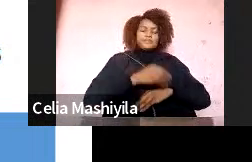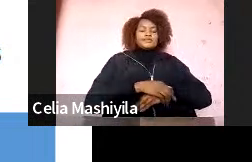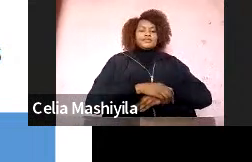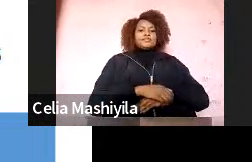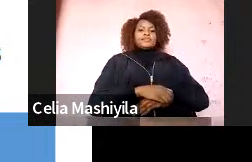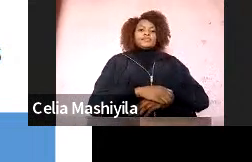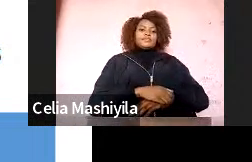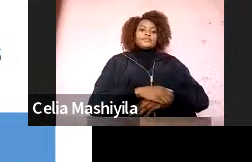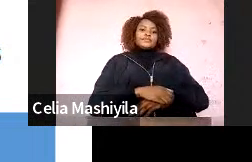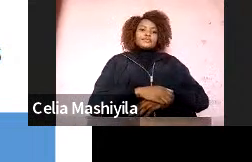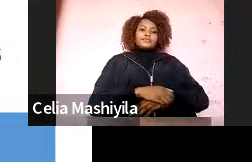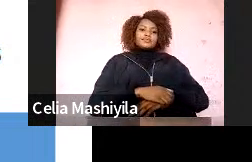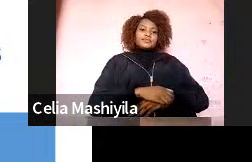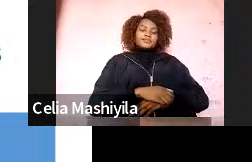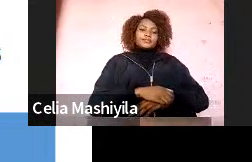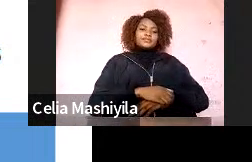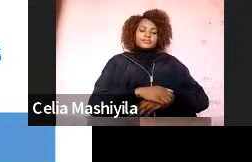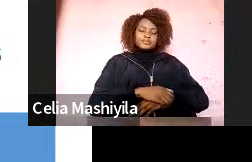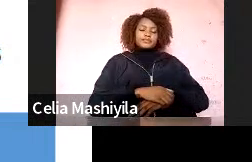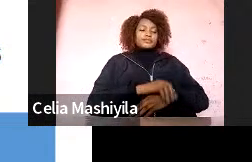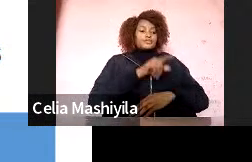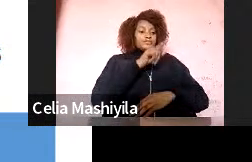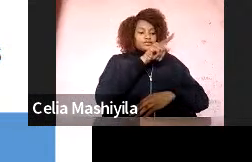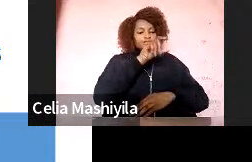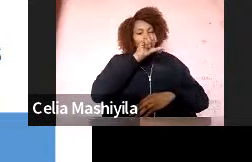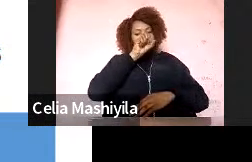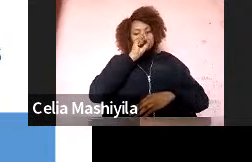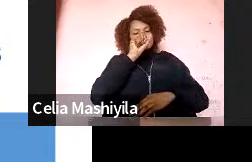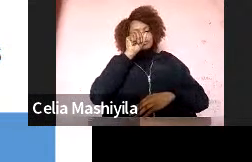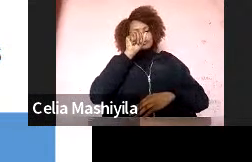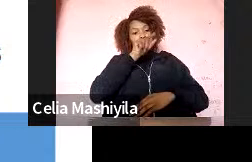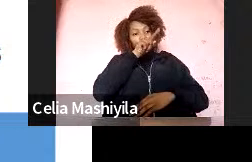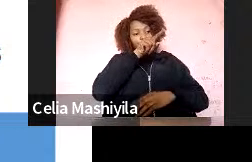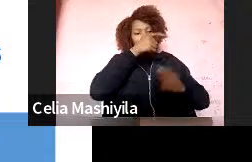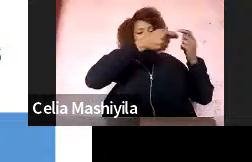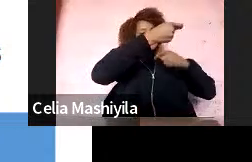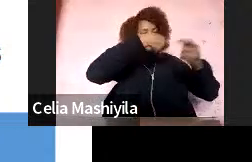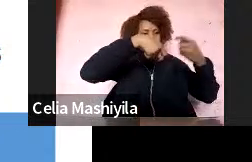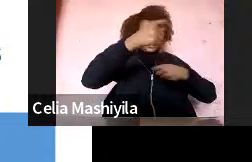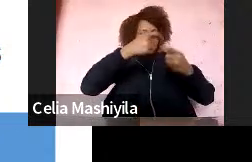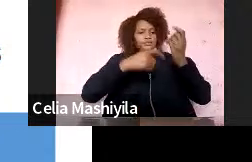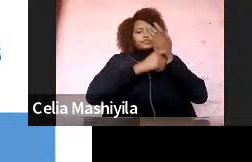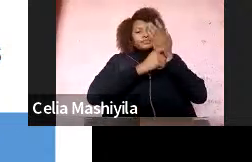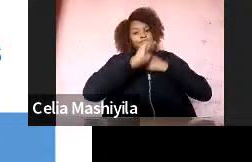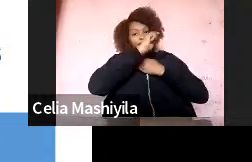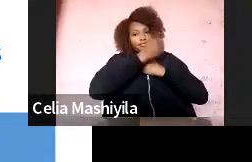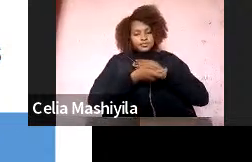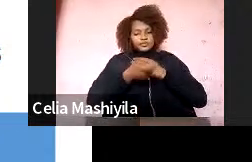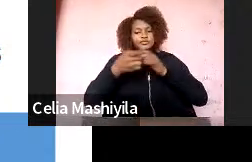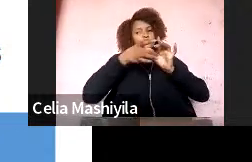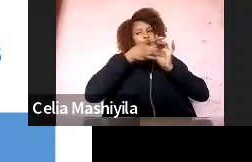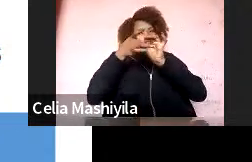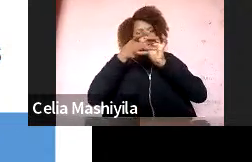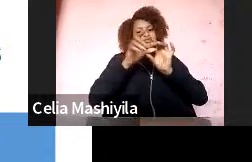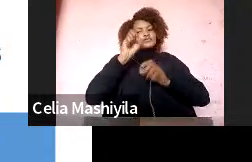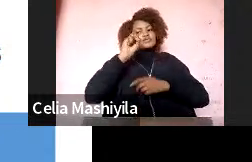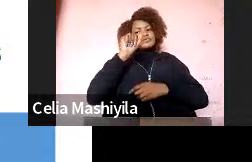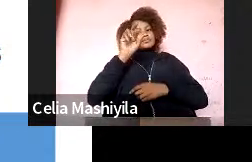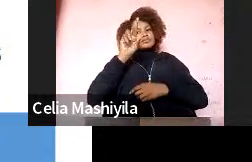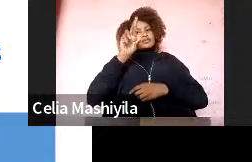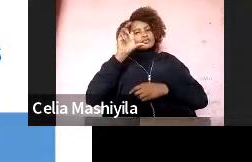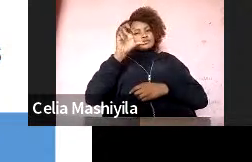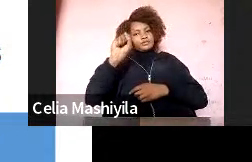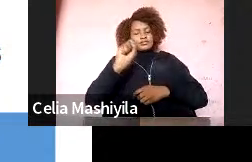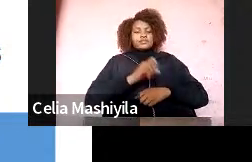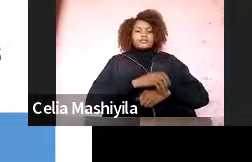SARS and you as a trader and you as the taxpayer. We are also saying you have an